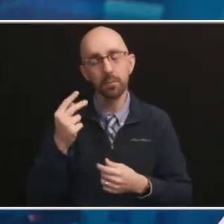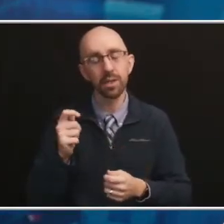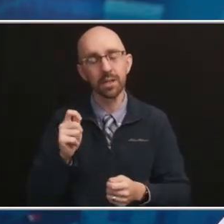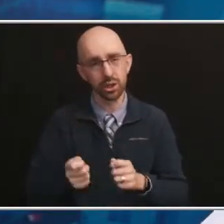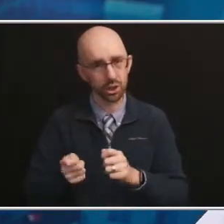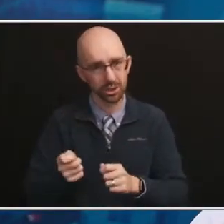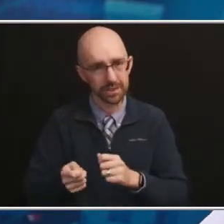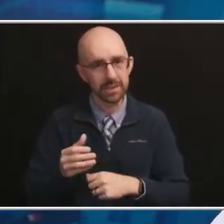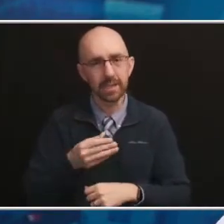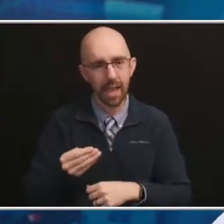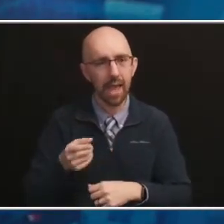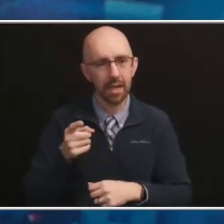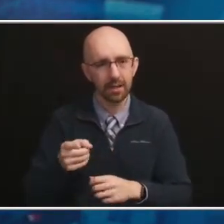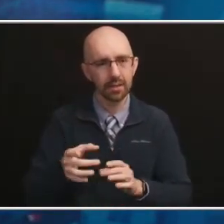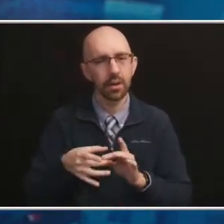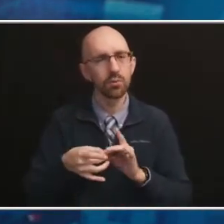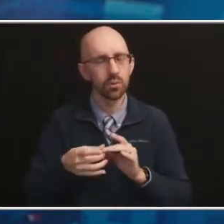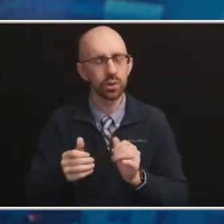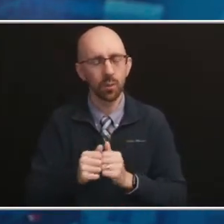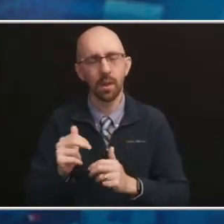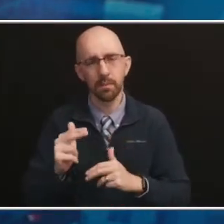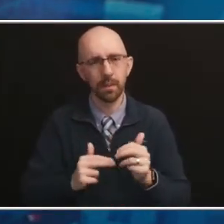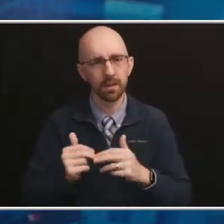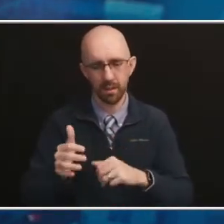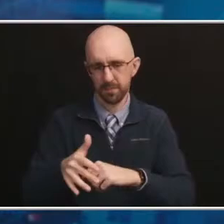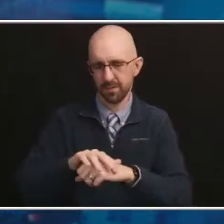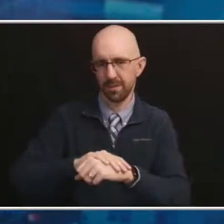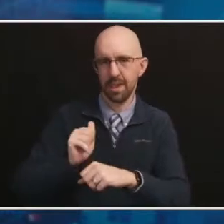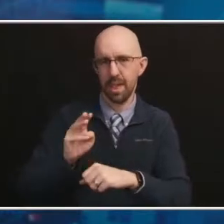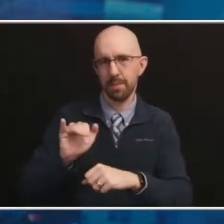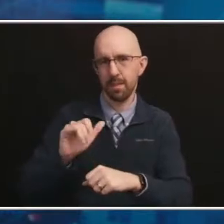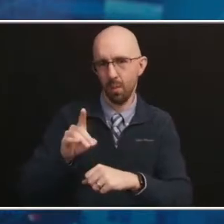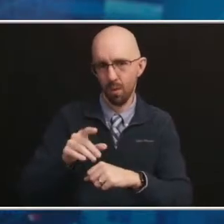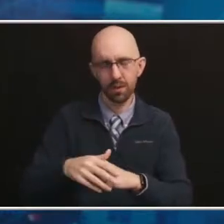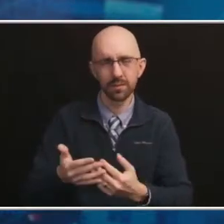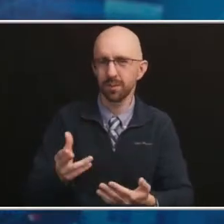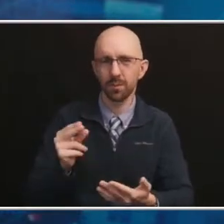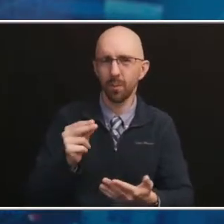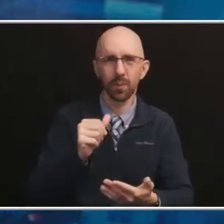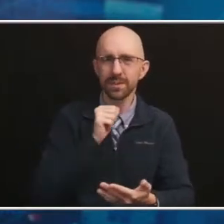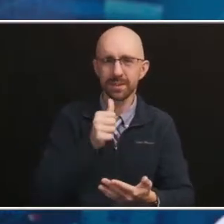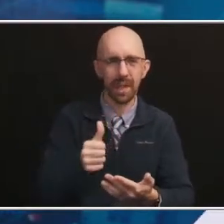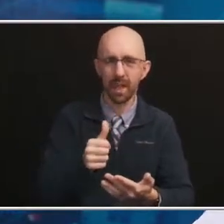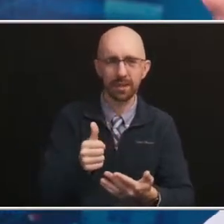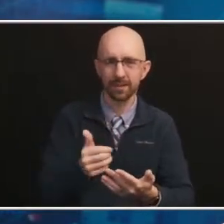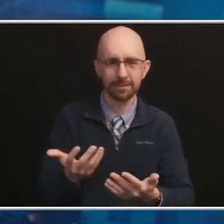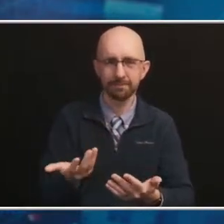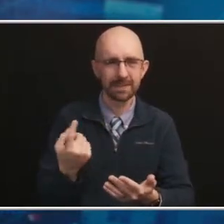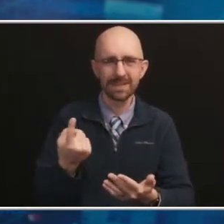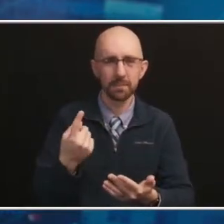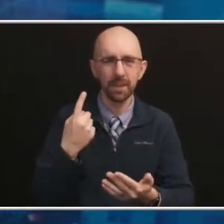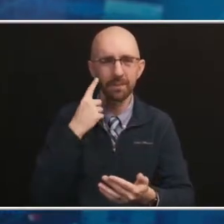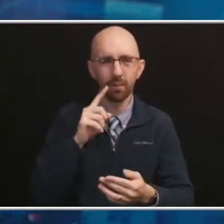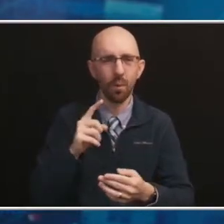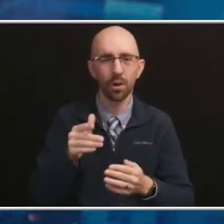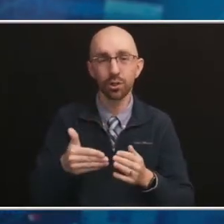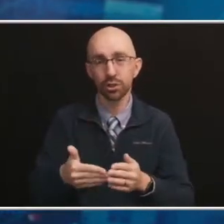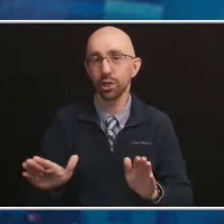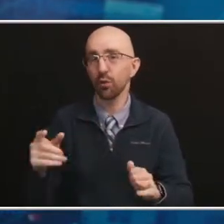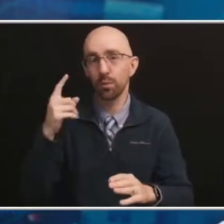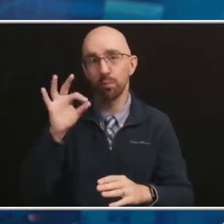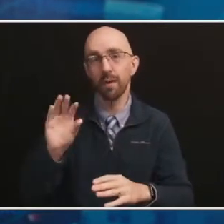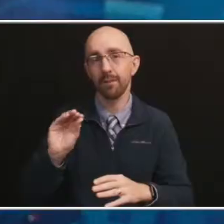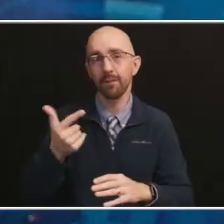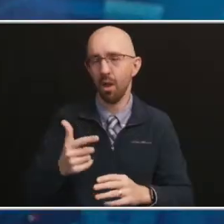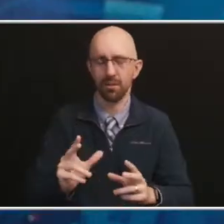are associated with the buildup of amyloid. Okay. So yeah, no, not something for sort of general brain fog, but